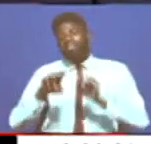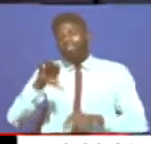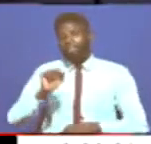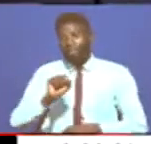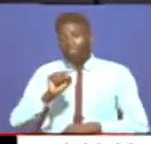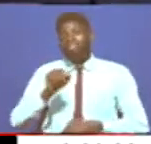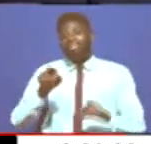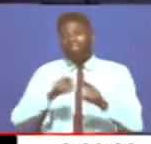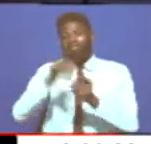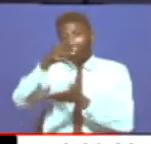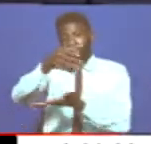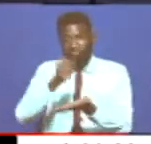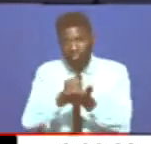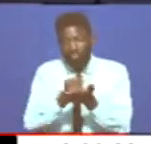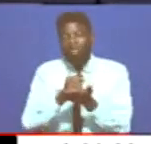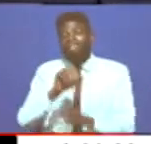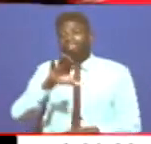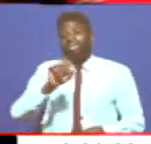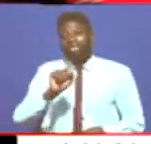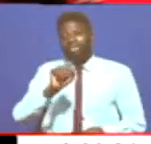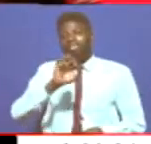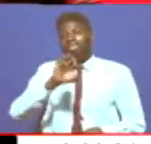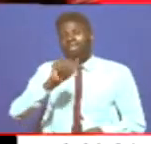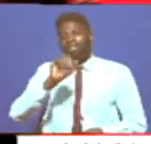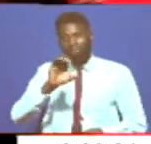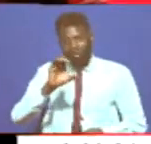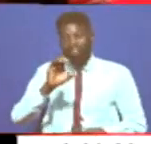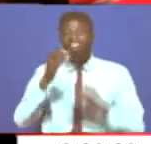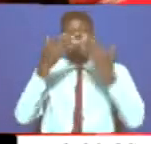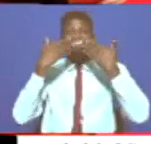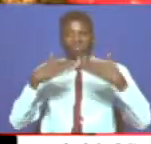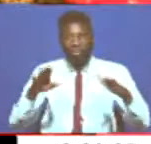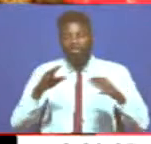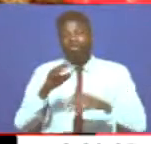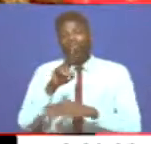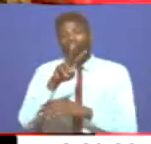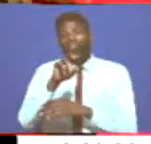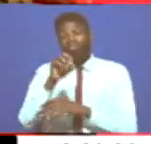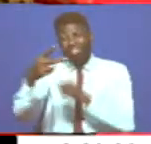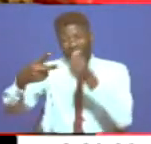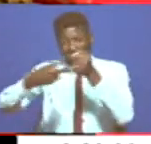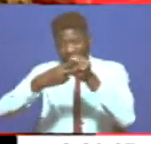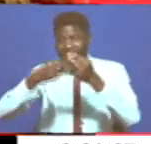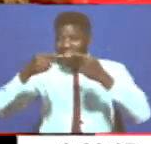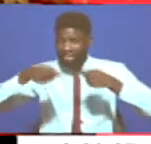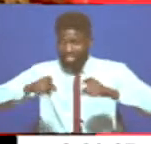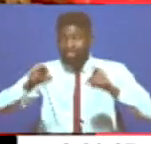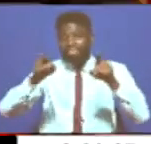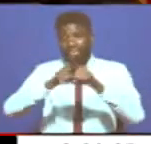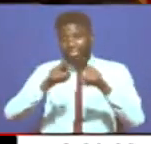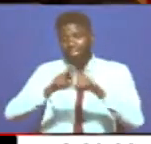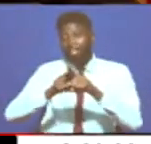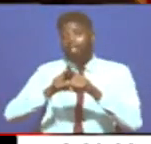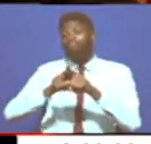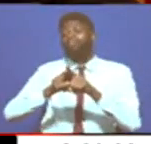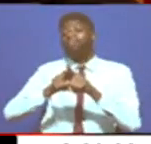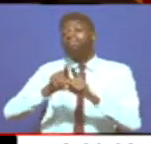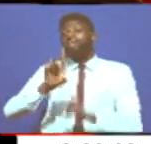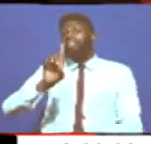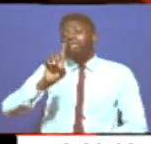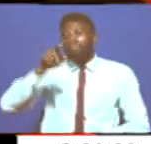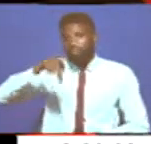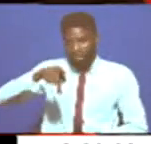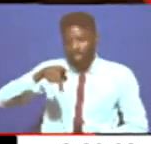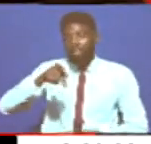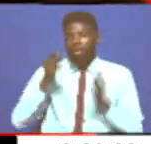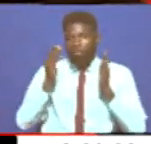minister for East African Community Affairs. In 2007, he was the Democratic Party candidate and was elected to